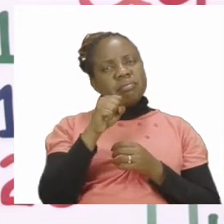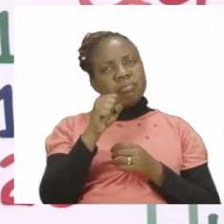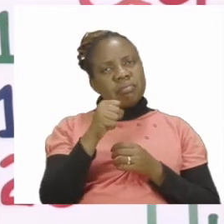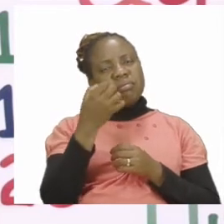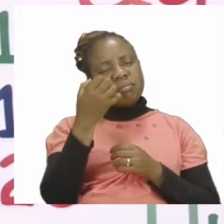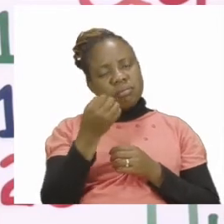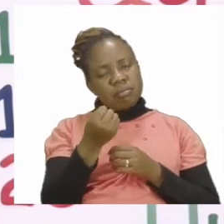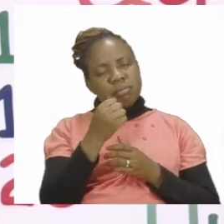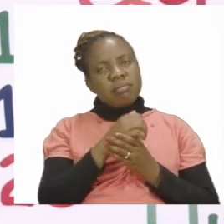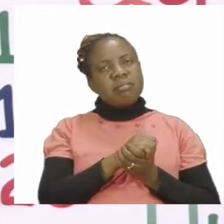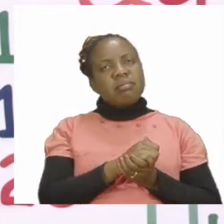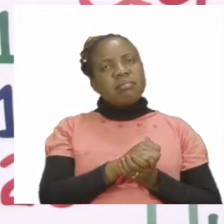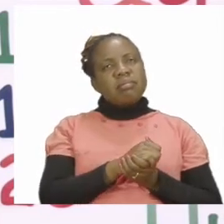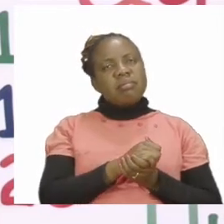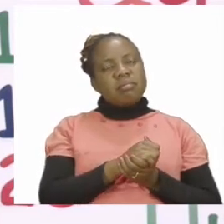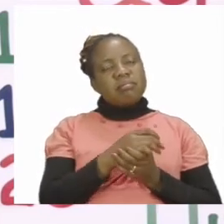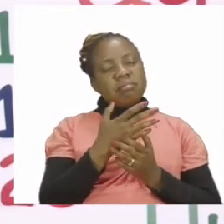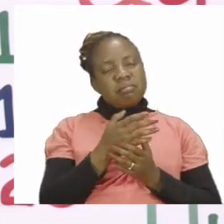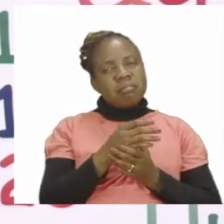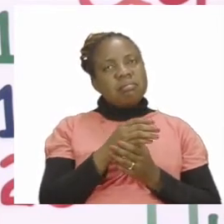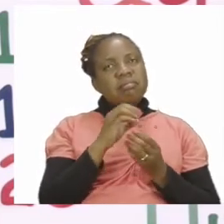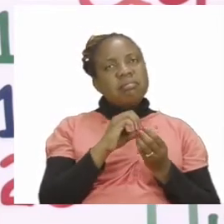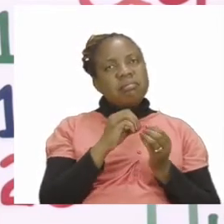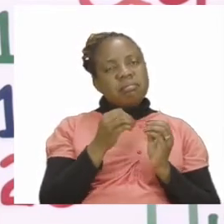we do. And that is the number